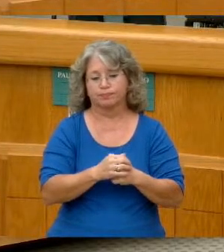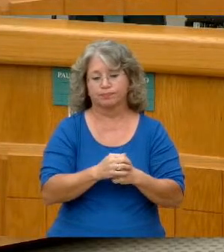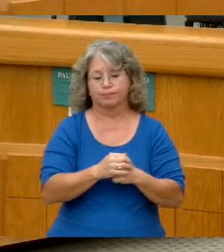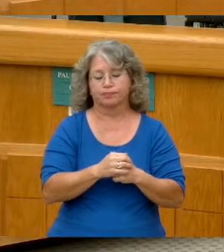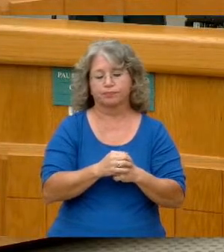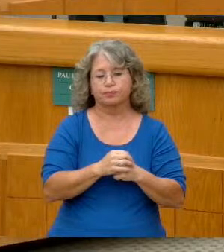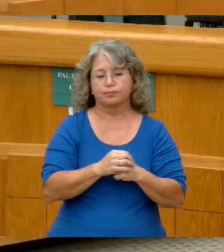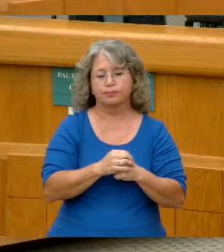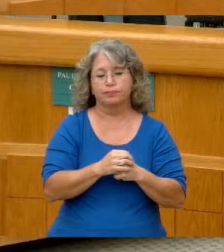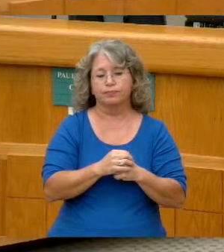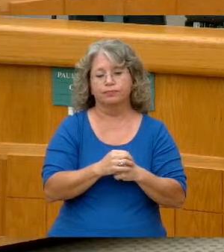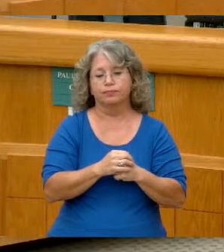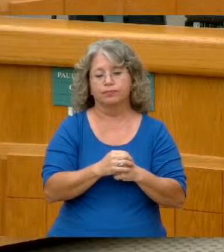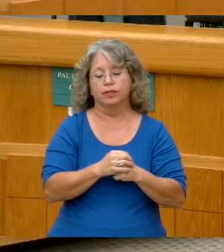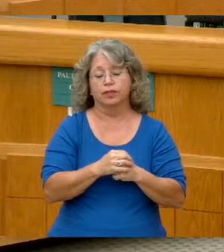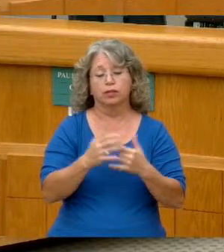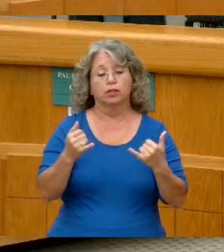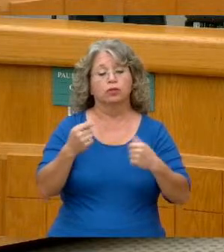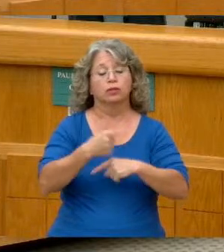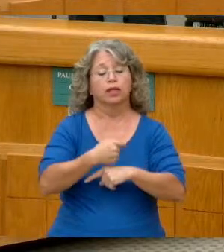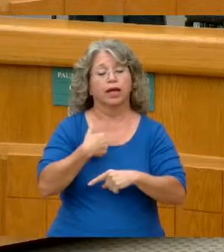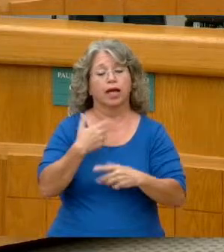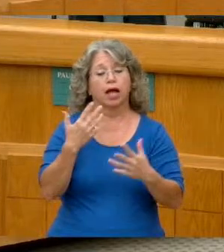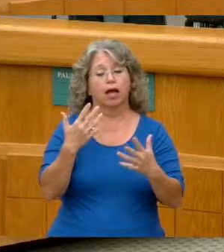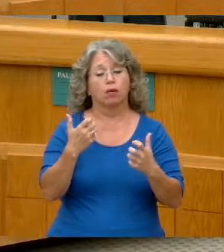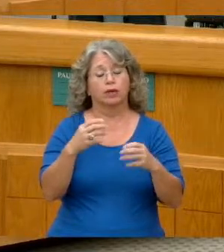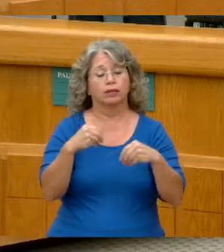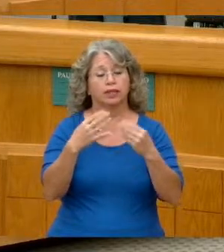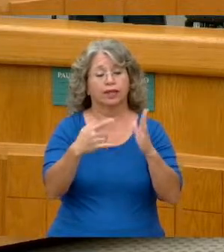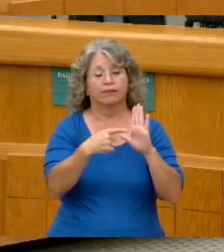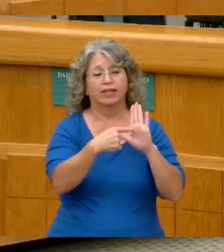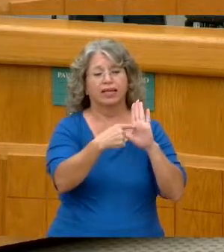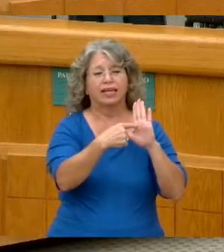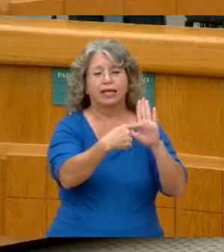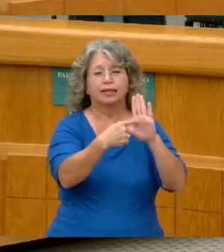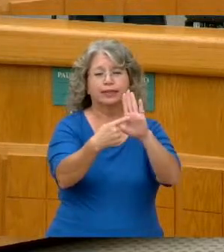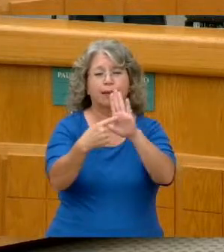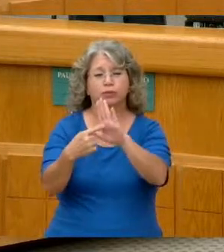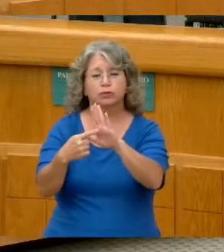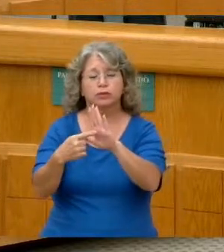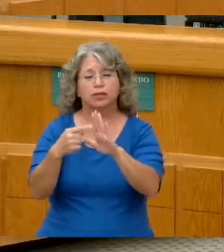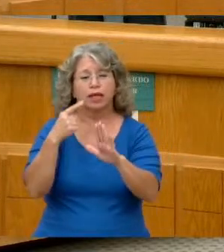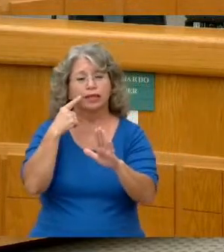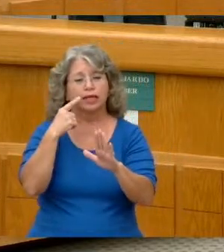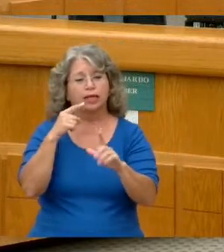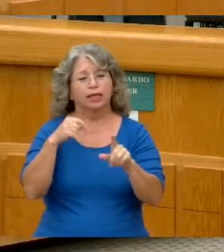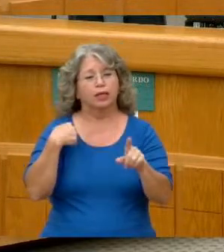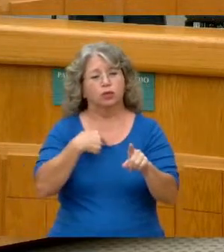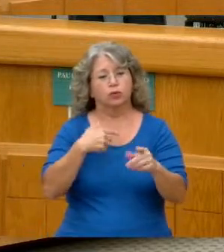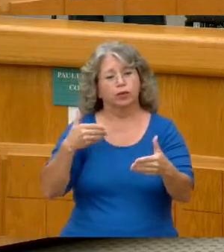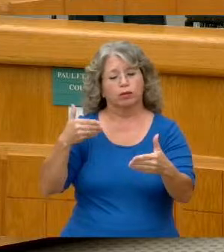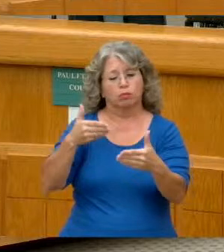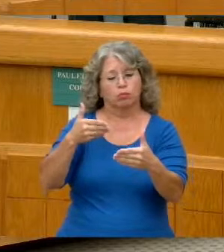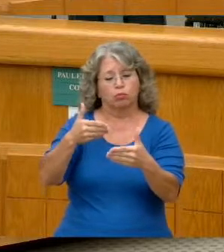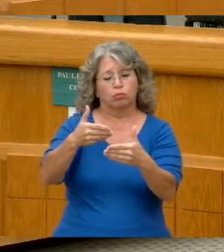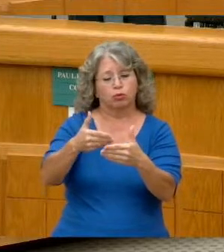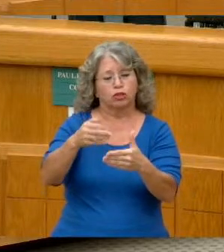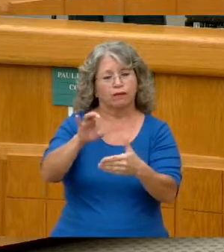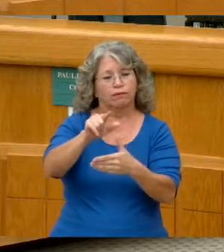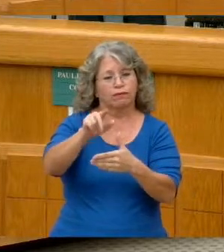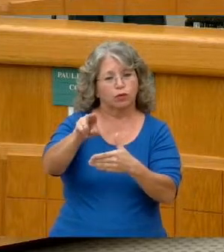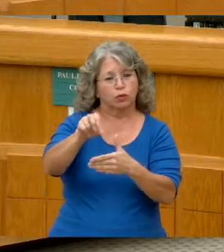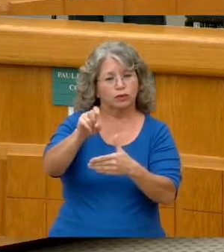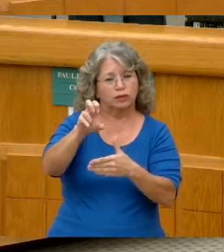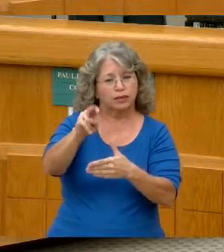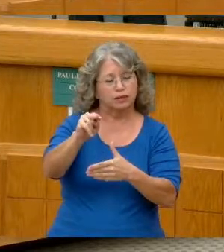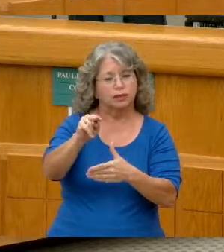low. So today I wanted to give examples. I think that going into the flu season, I think it's going to be very important that we